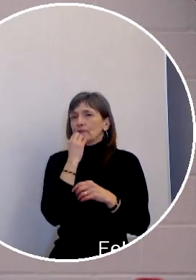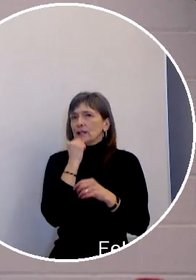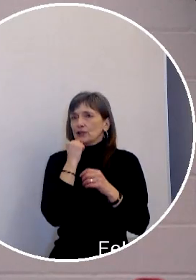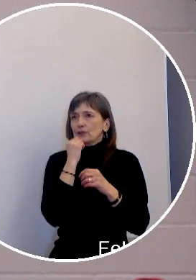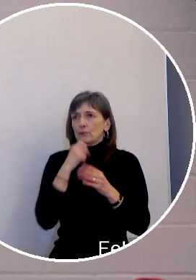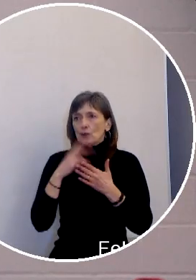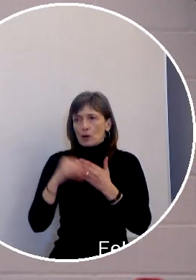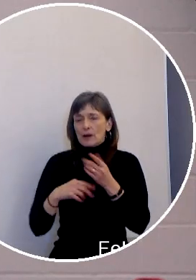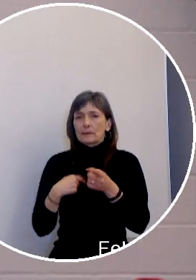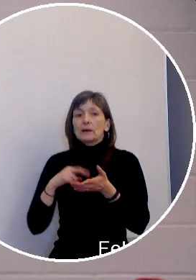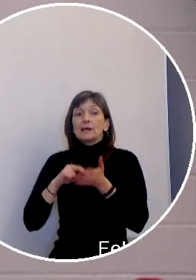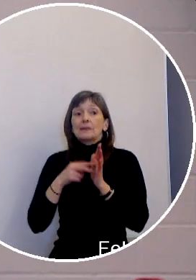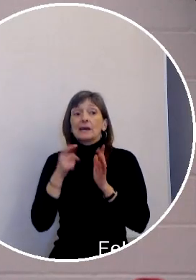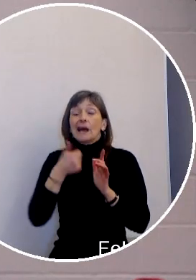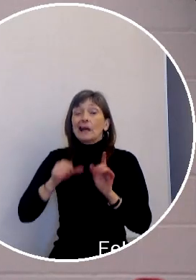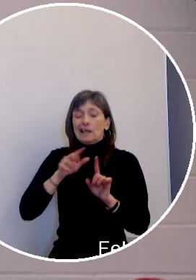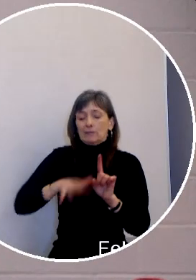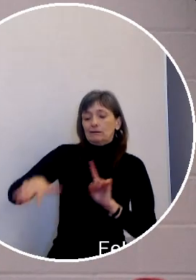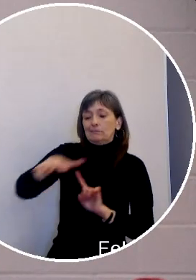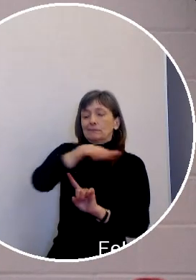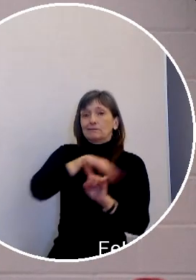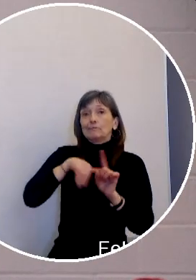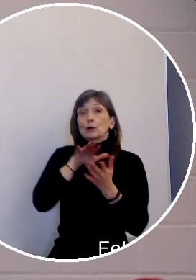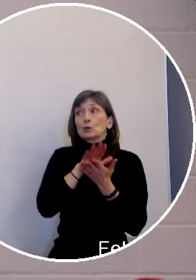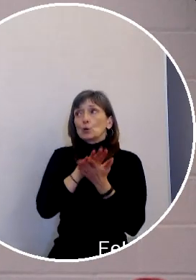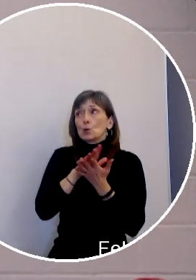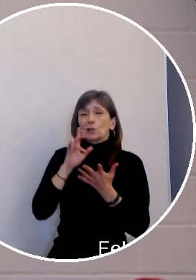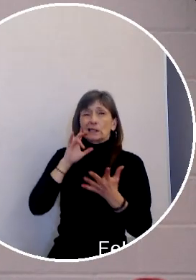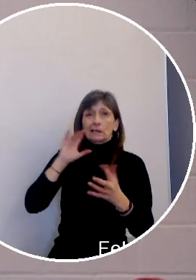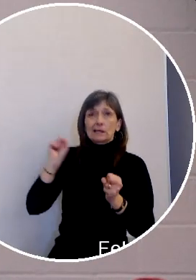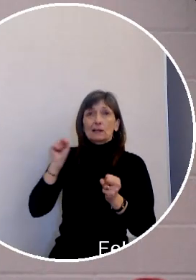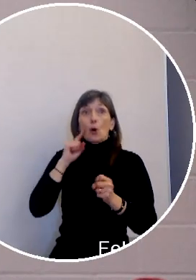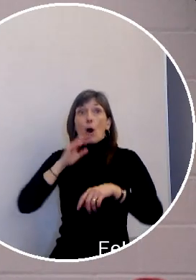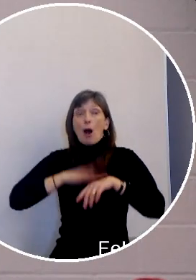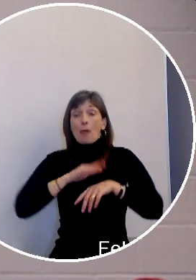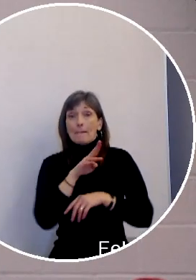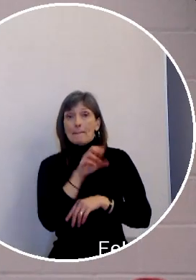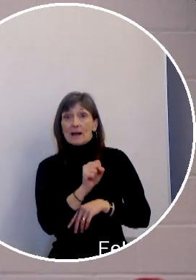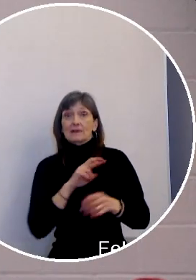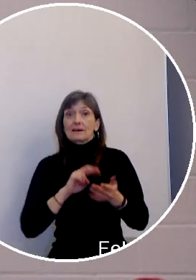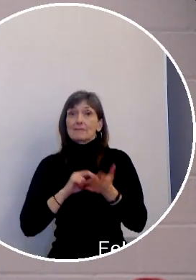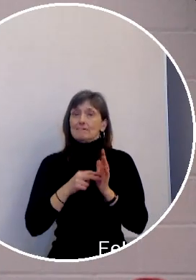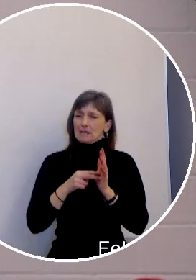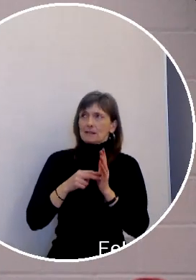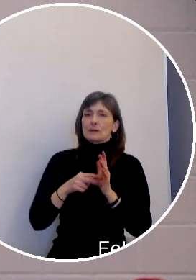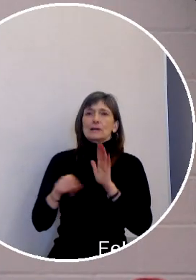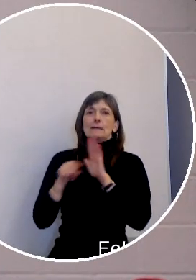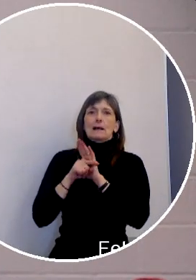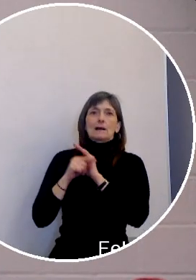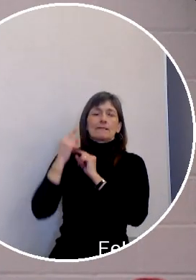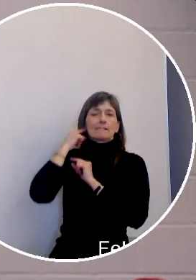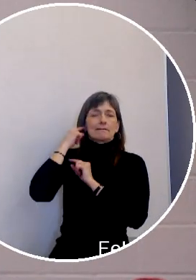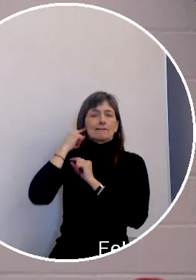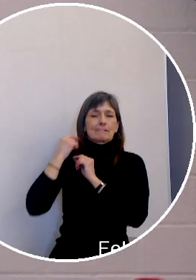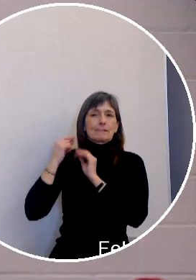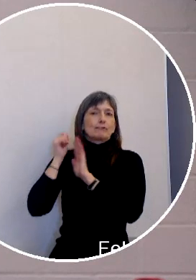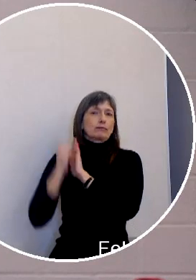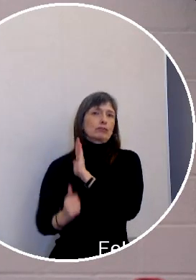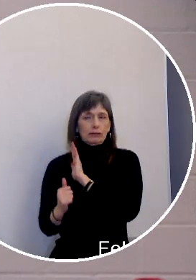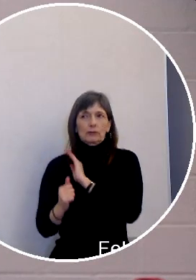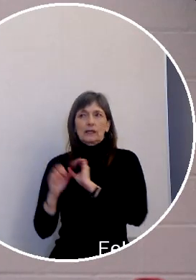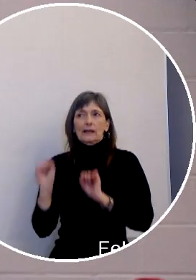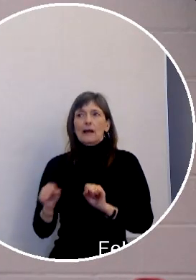is designed to identify environmental factors in schools and on buses that negatively impact hearing and